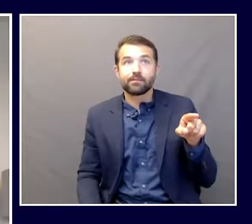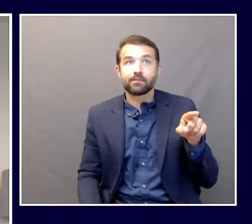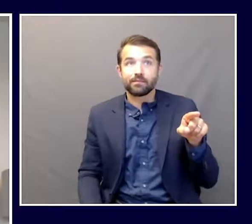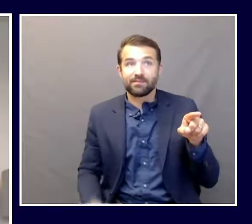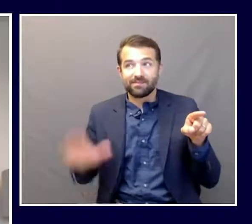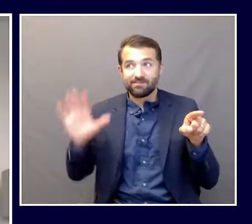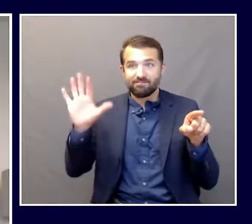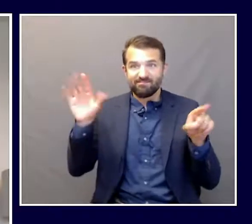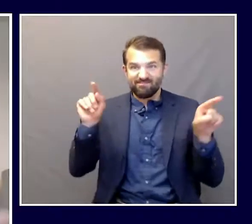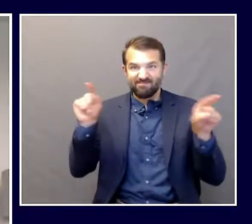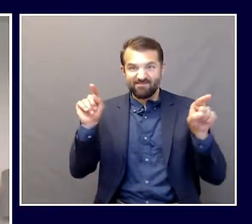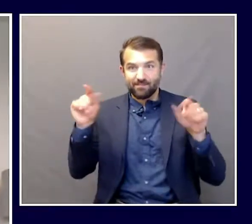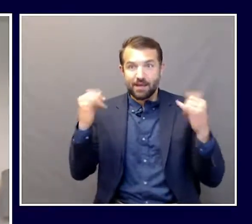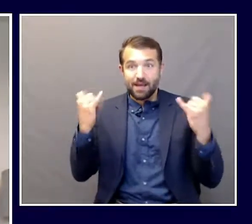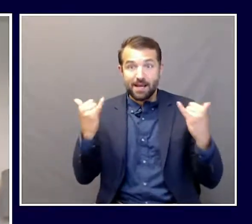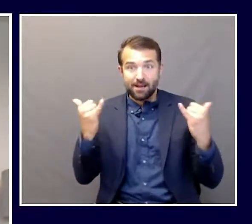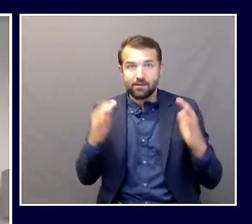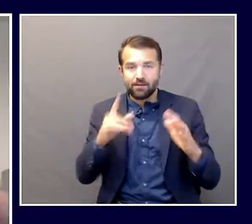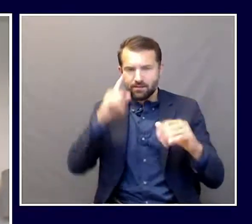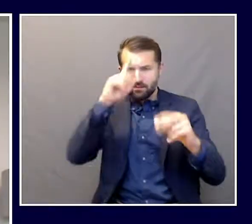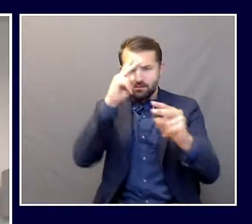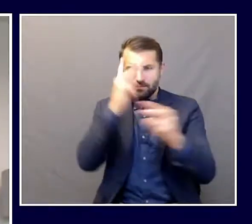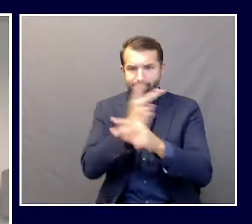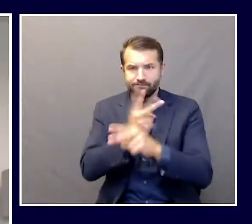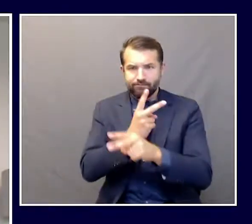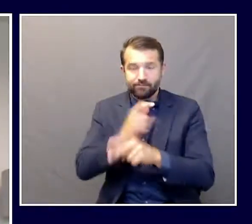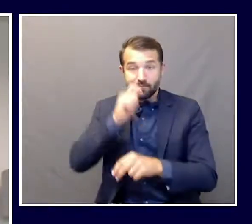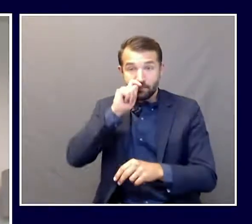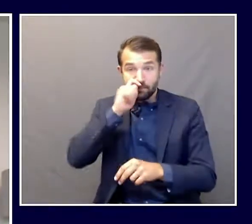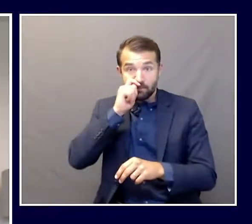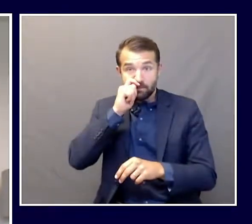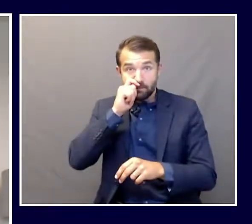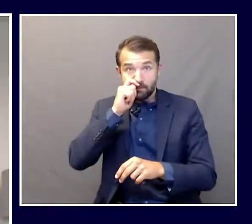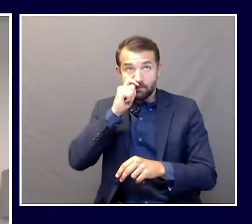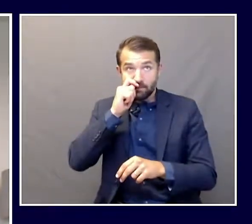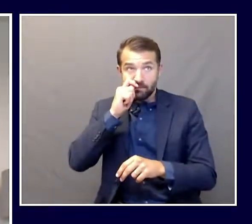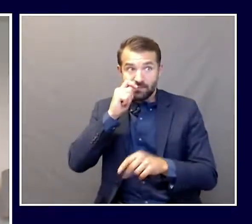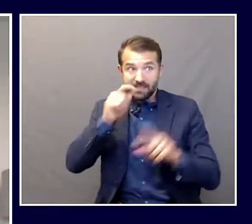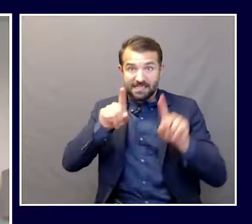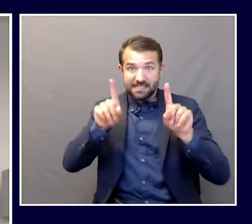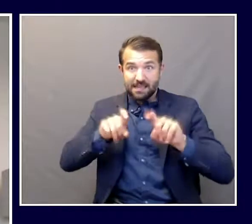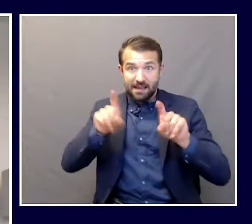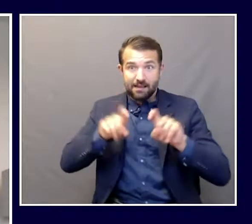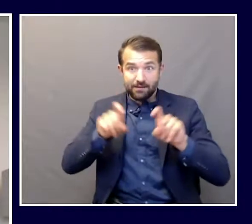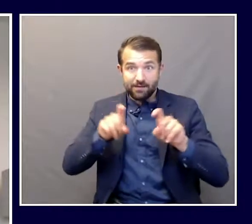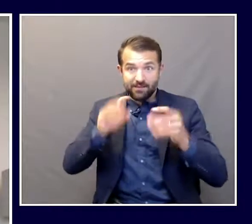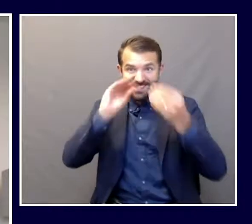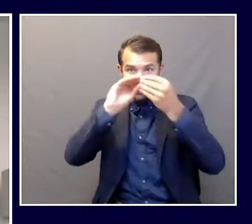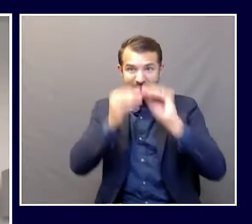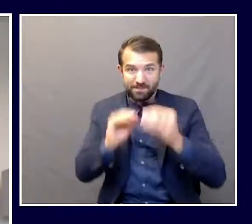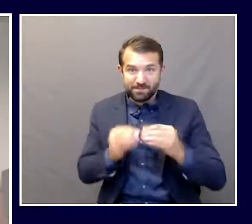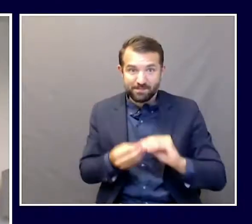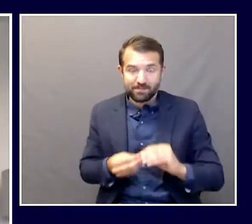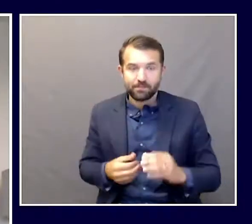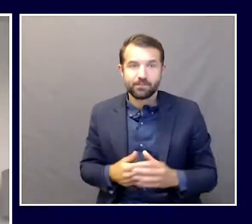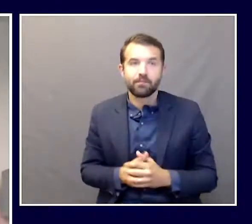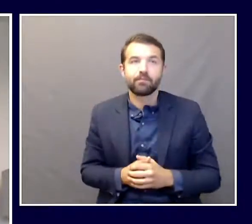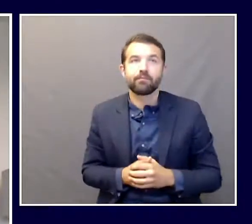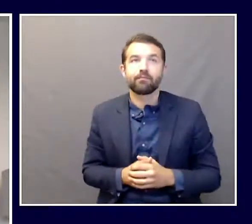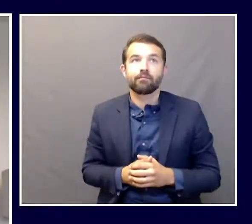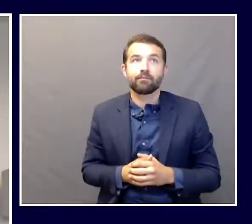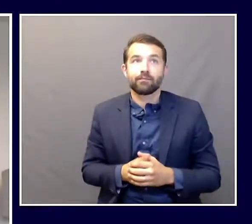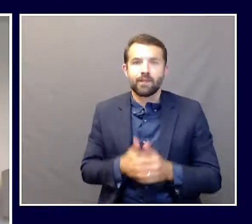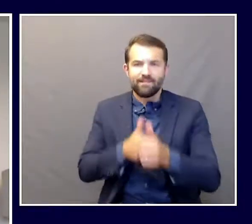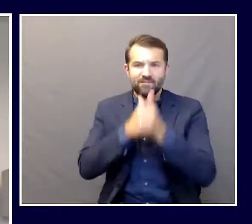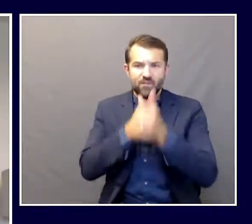folks, you see that our testing volume has not fallen as precipitously as you might think on first glance. And that's because, again,